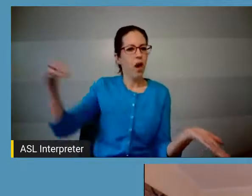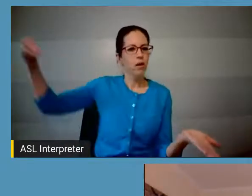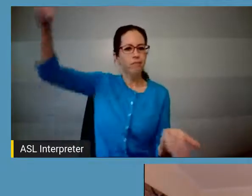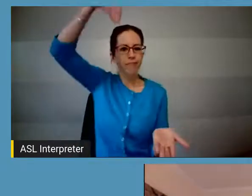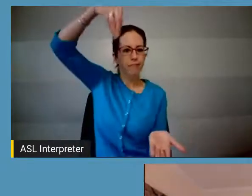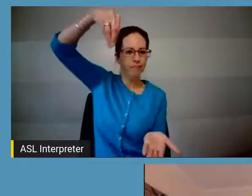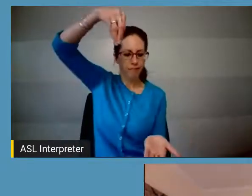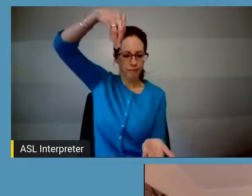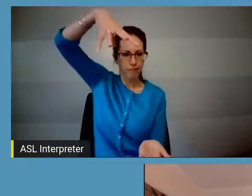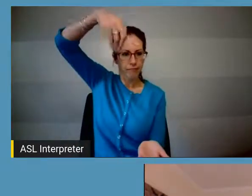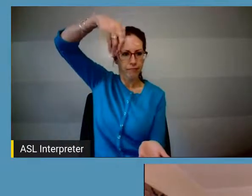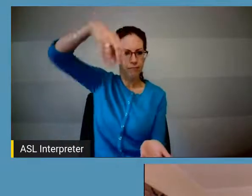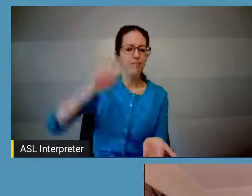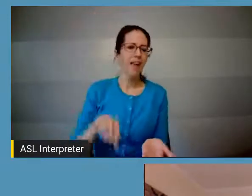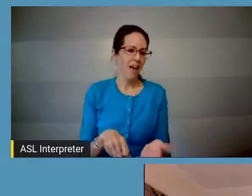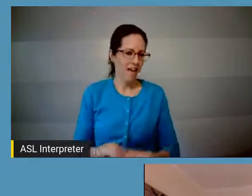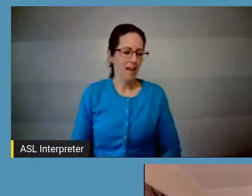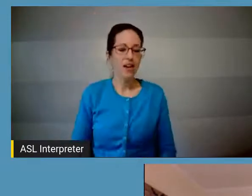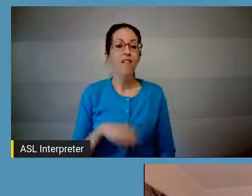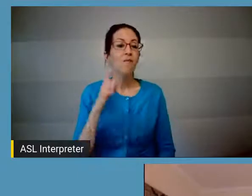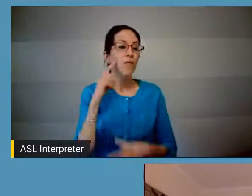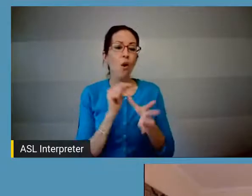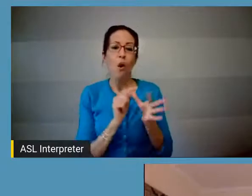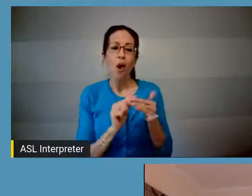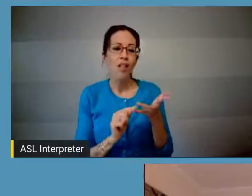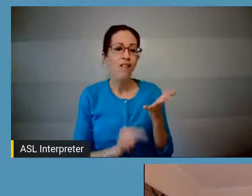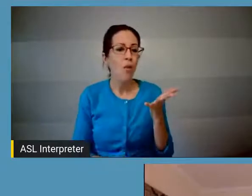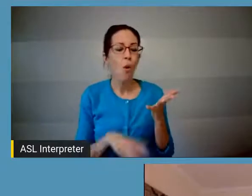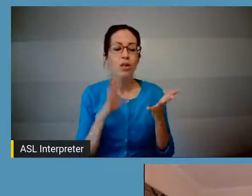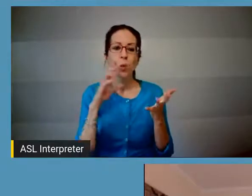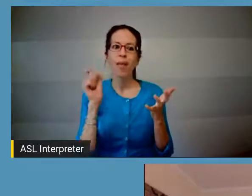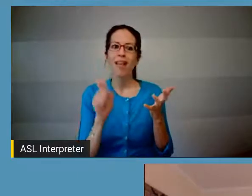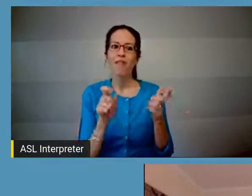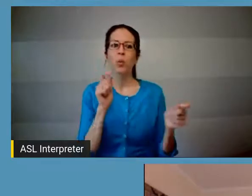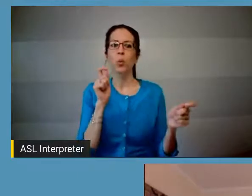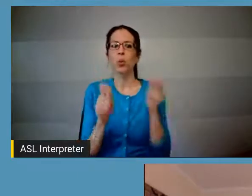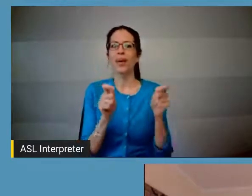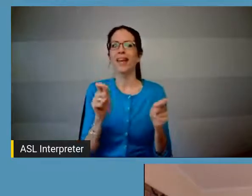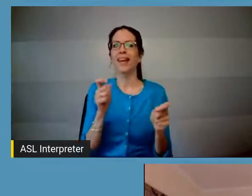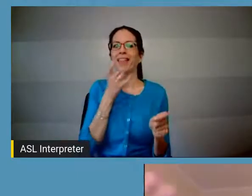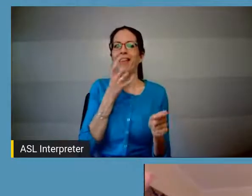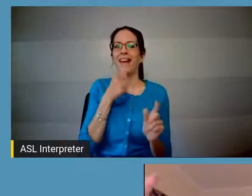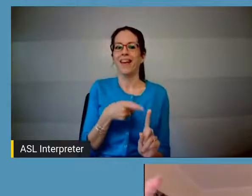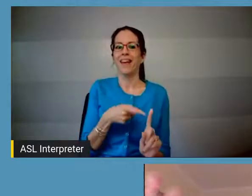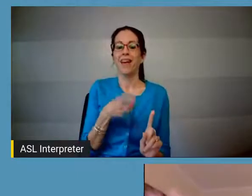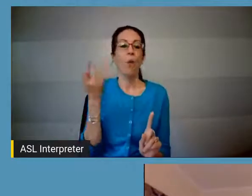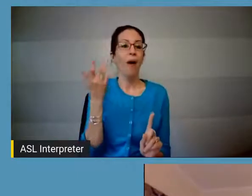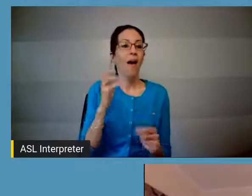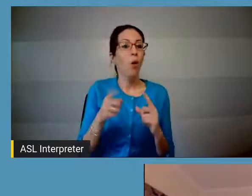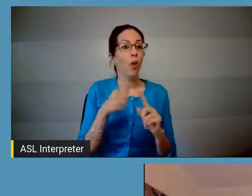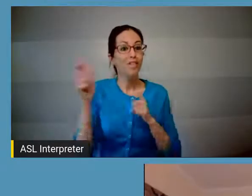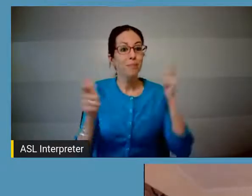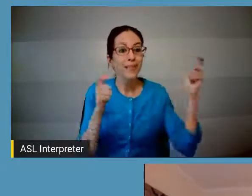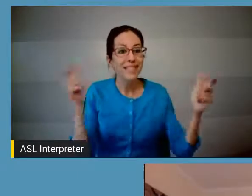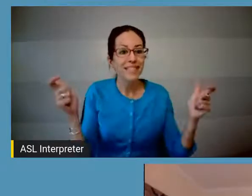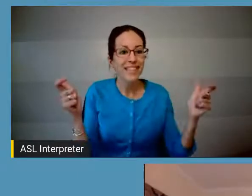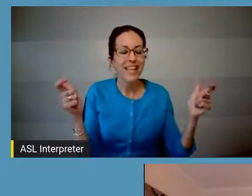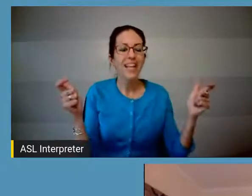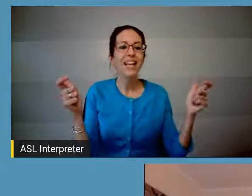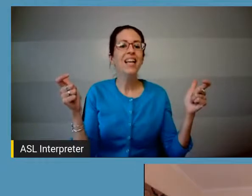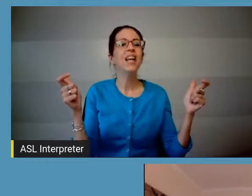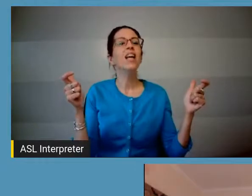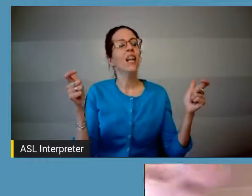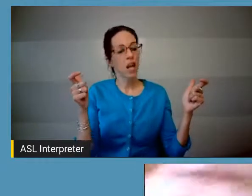way. In all of those cases, you're going to have to tweak the lighting, because when it's really, really big, you've got to light evenly all